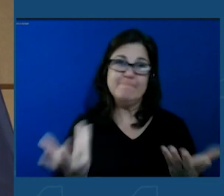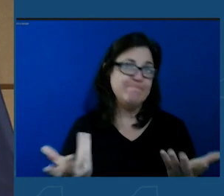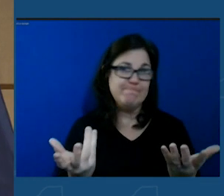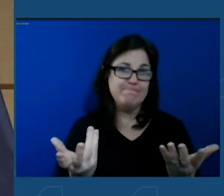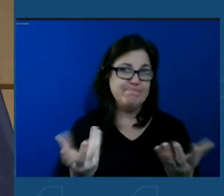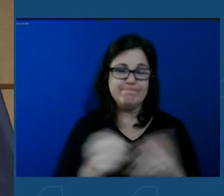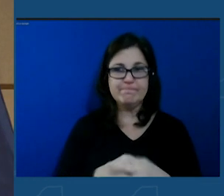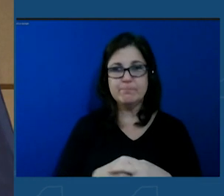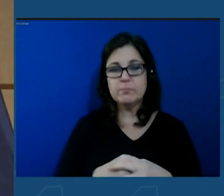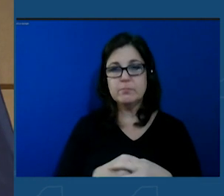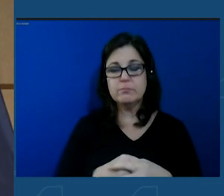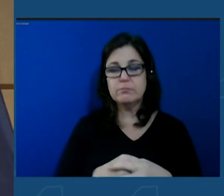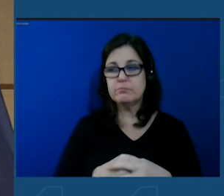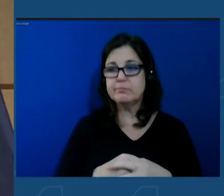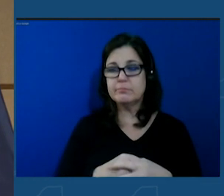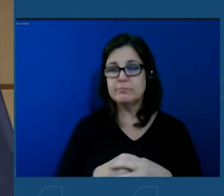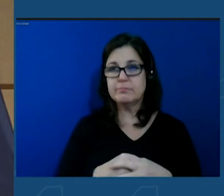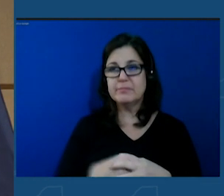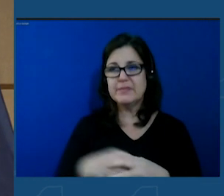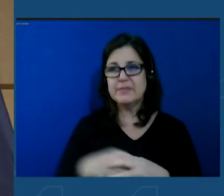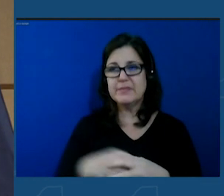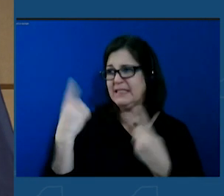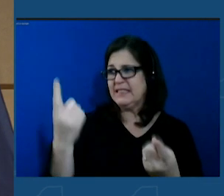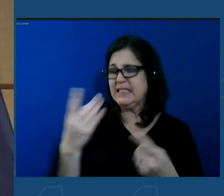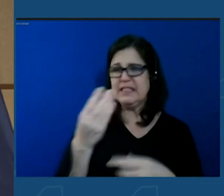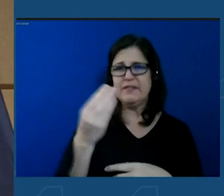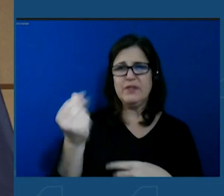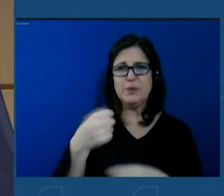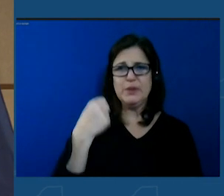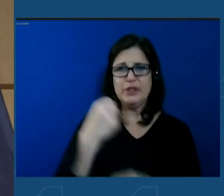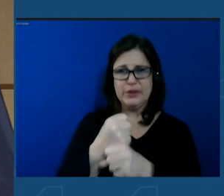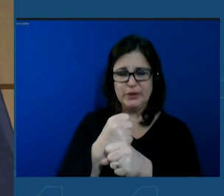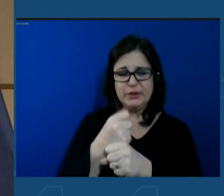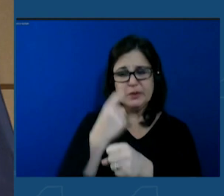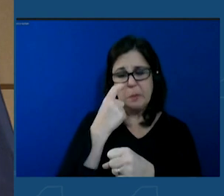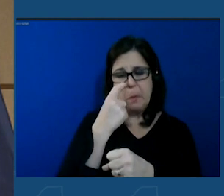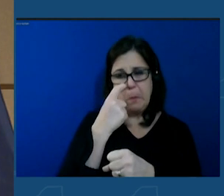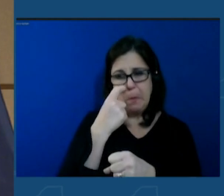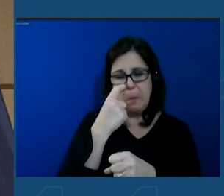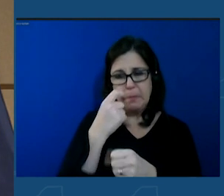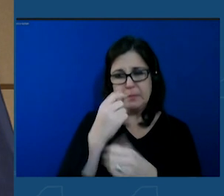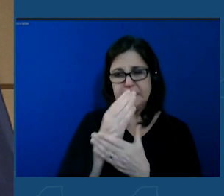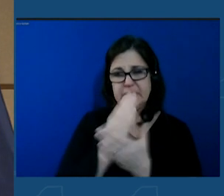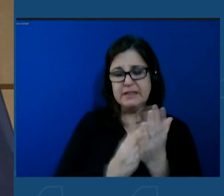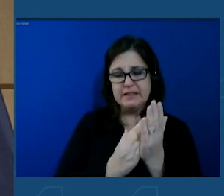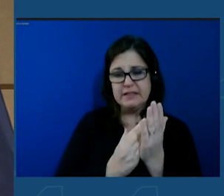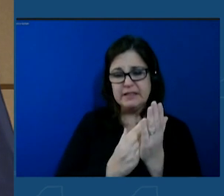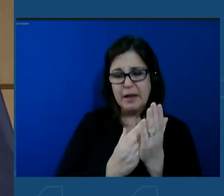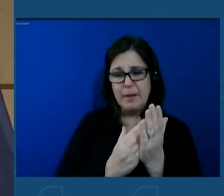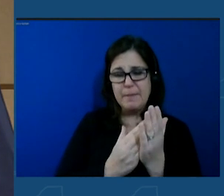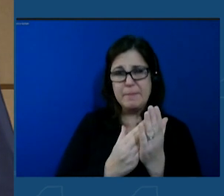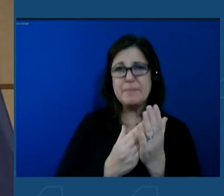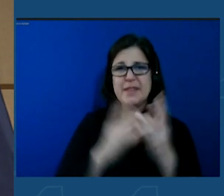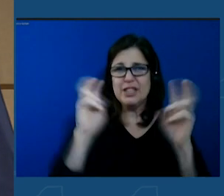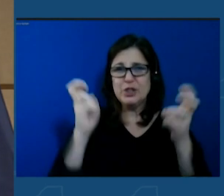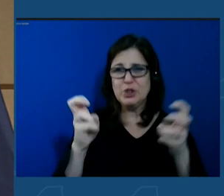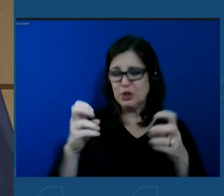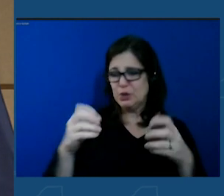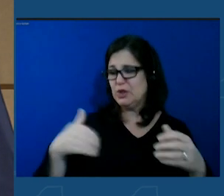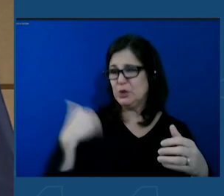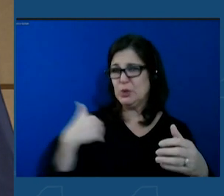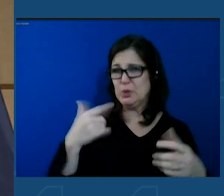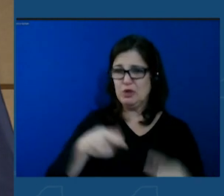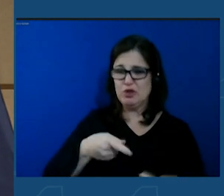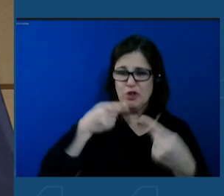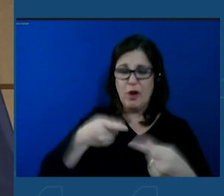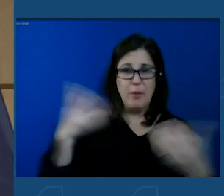Over the past couple of years, some of the top things that the youth has struggled with is isolation, which